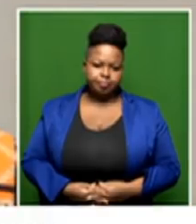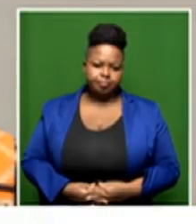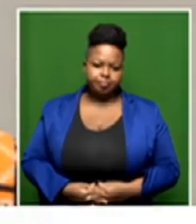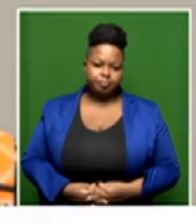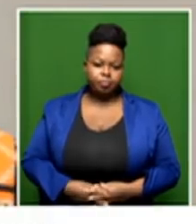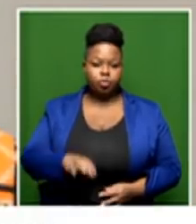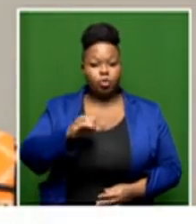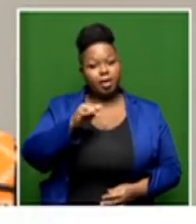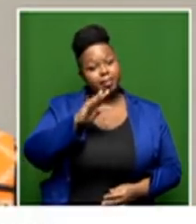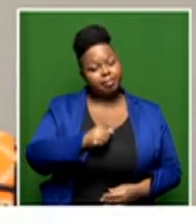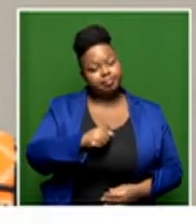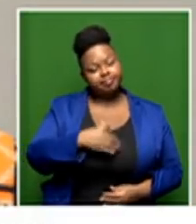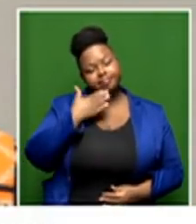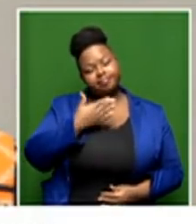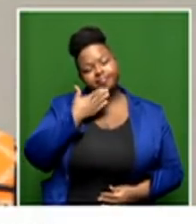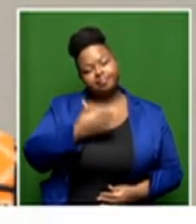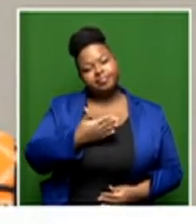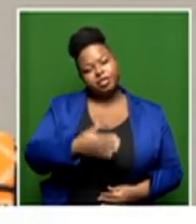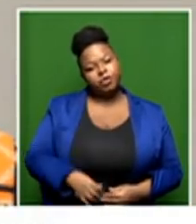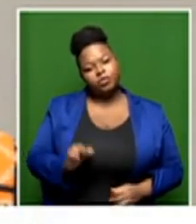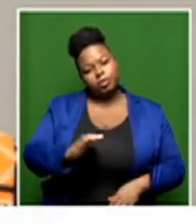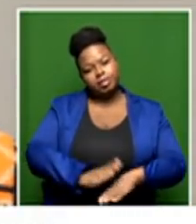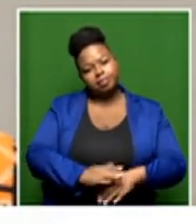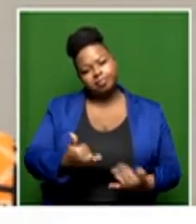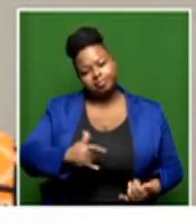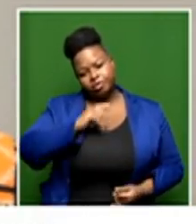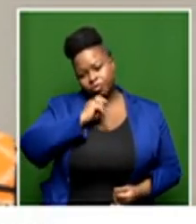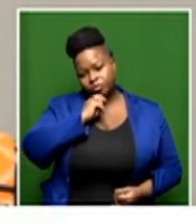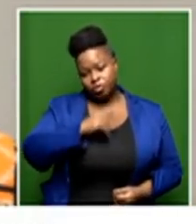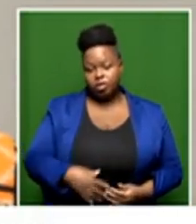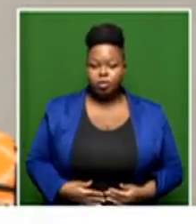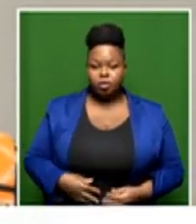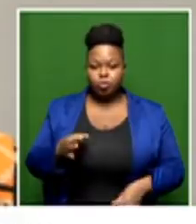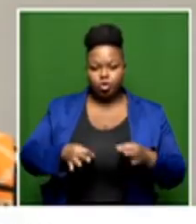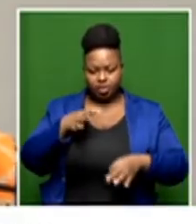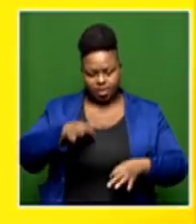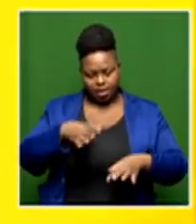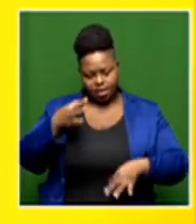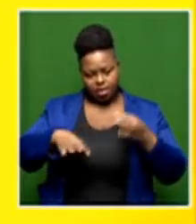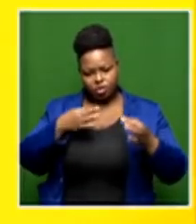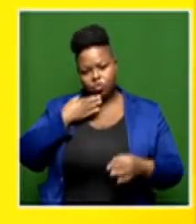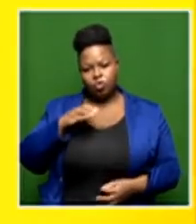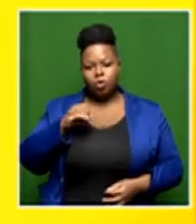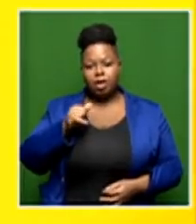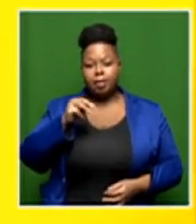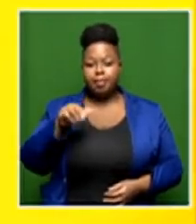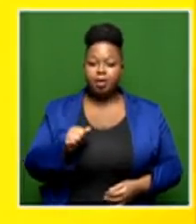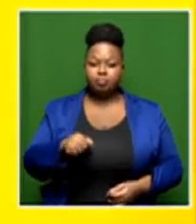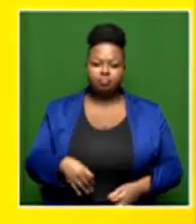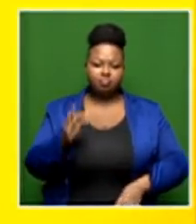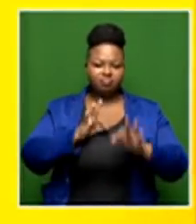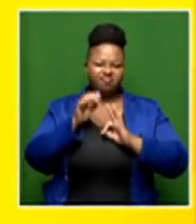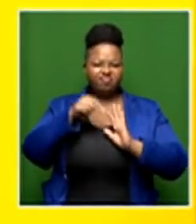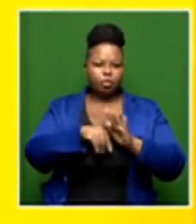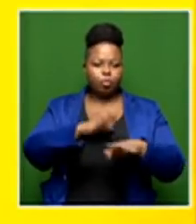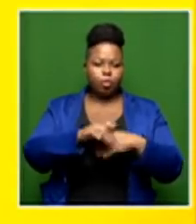Well, Ongama, we have to leave it there. Thank you so much for your time this morning. And that, of course, political analyst Ongama Mtimka talking to us